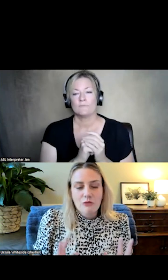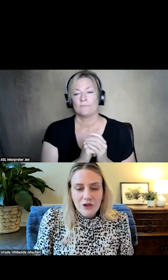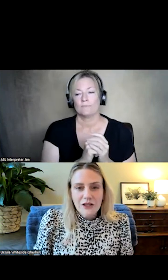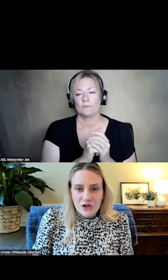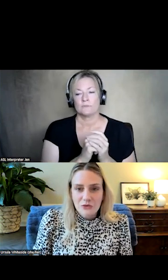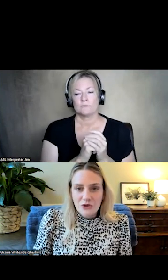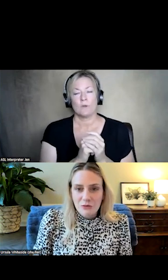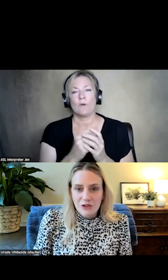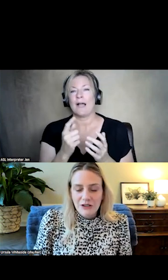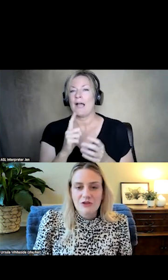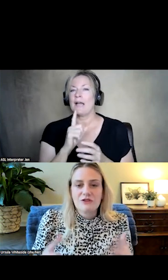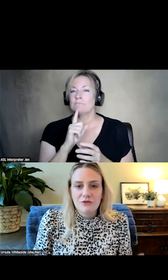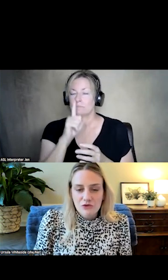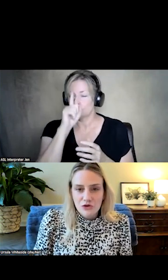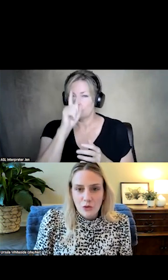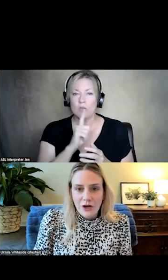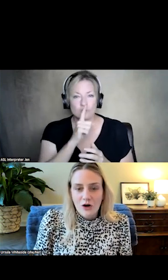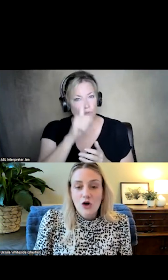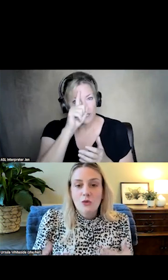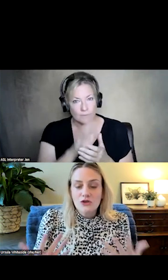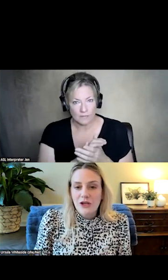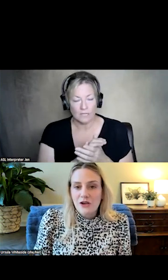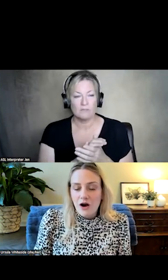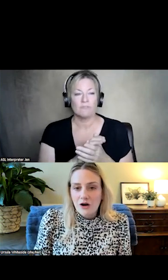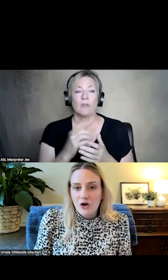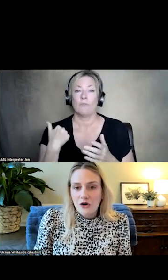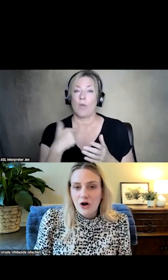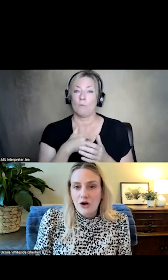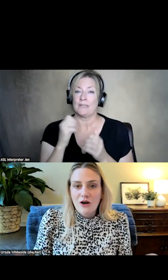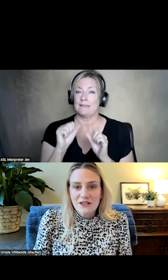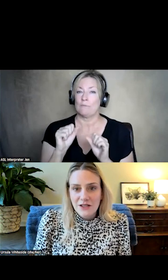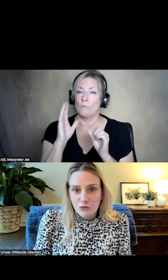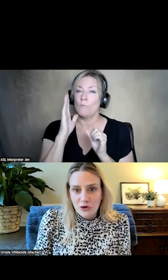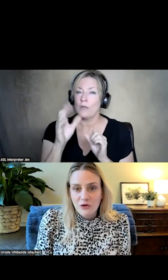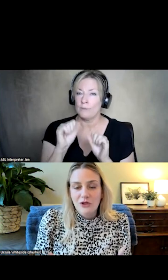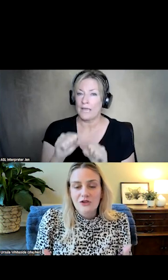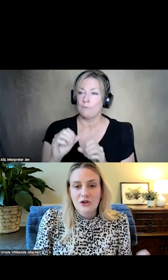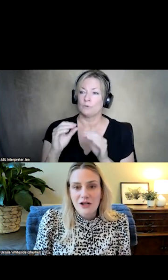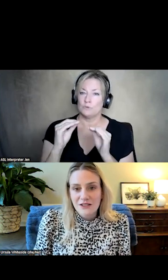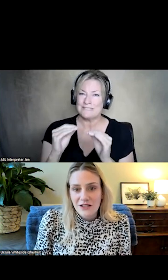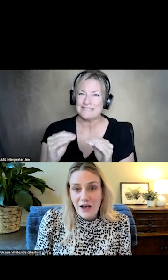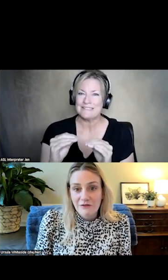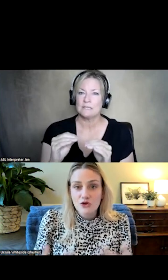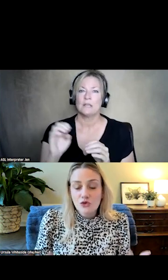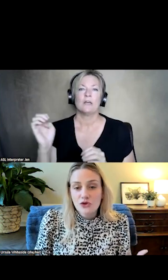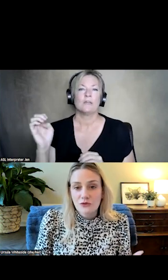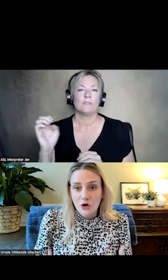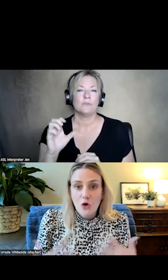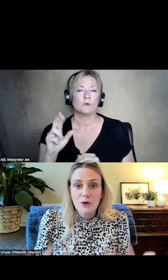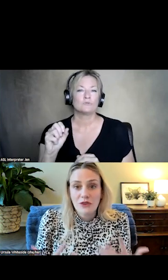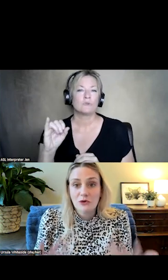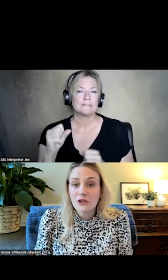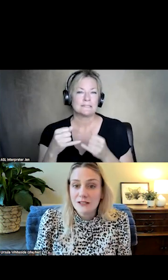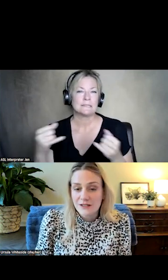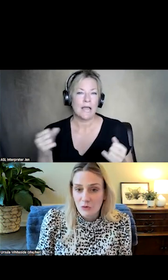I really genuinely believe there's a future where we train our crisis line workers, our crisis staff, in tools for